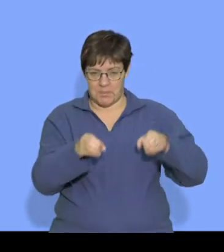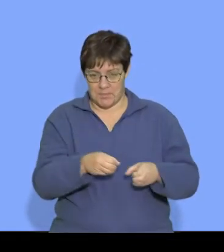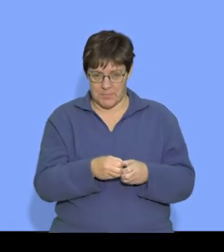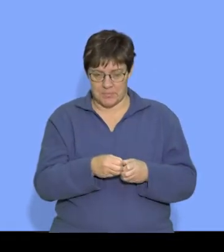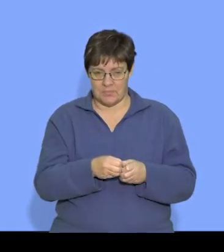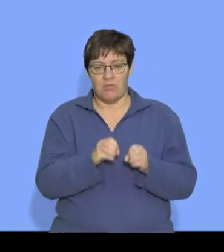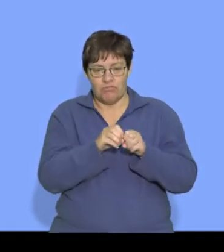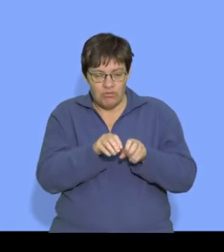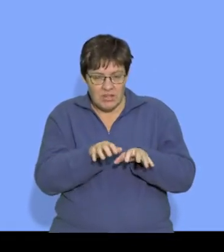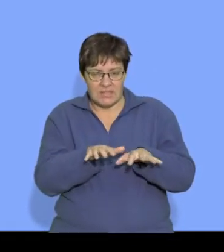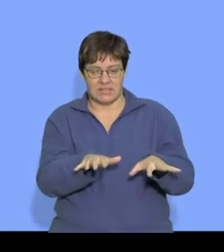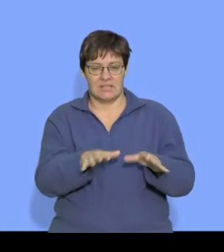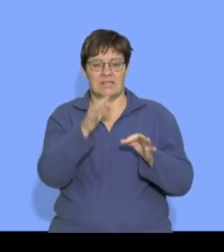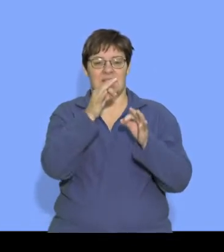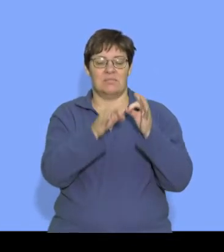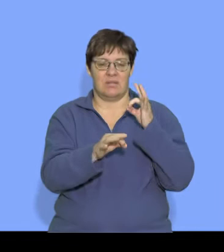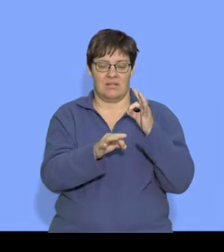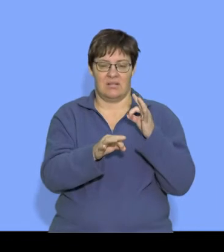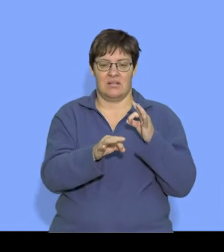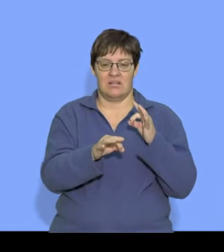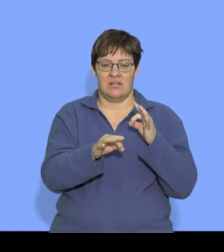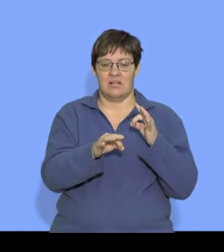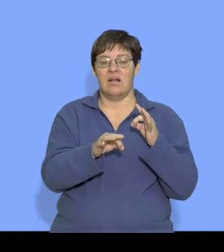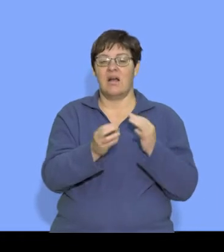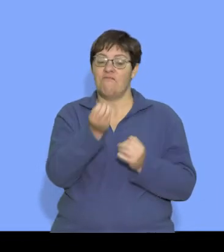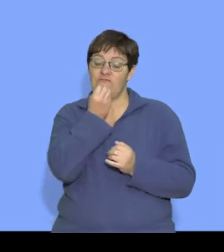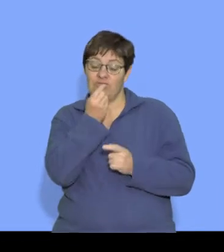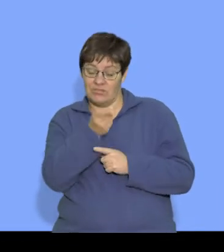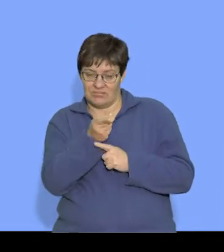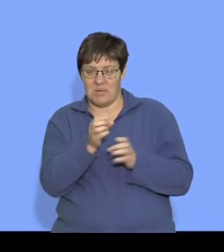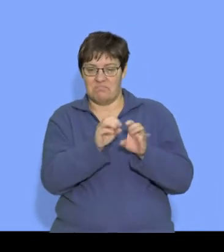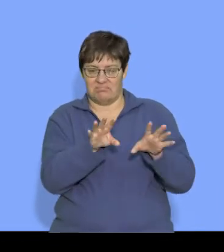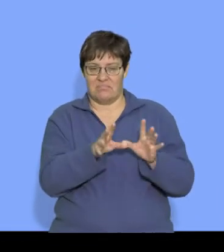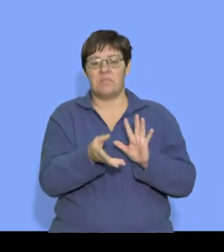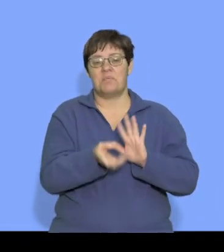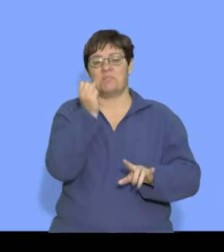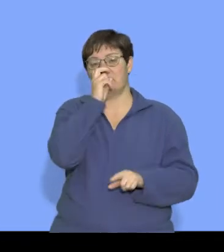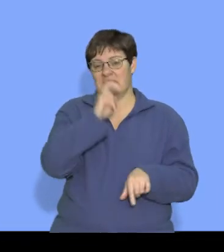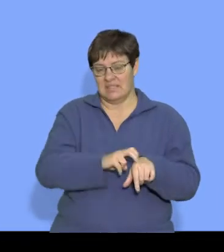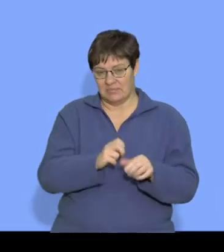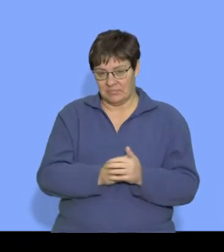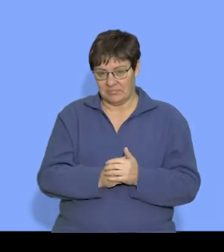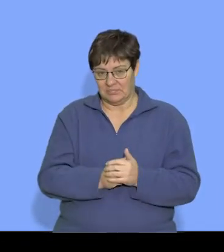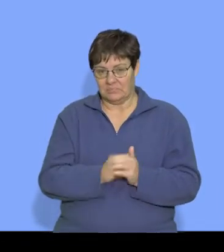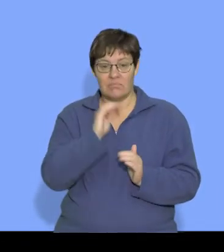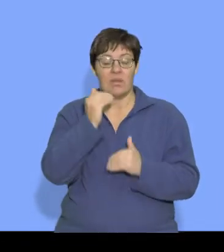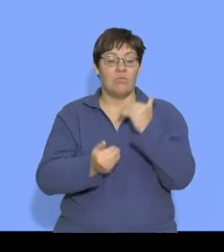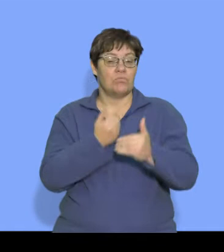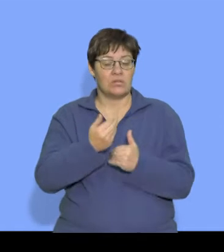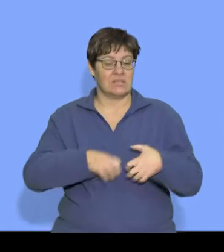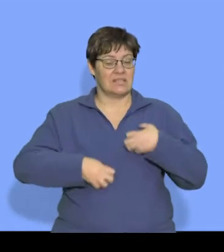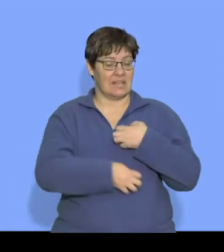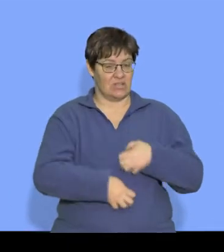particle, releasing the simple micromolecules that are needed. So we find that that process